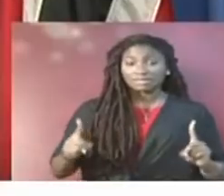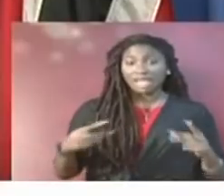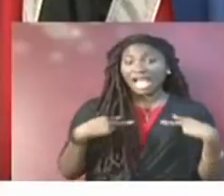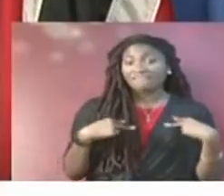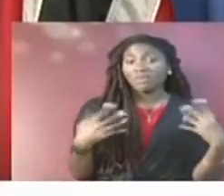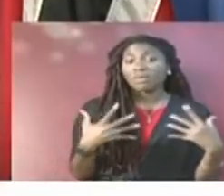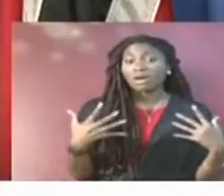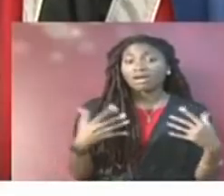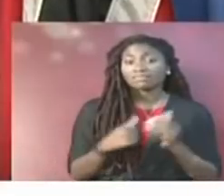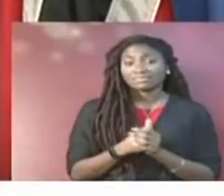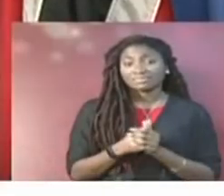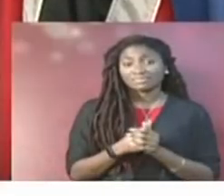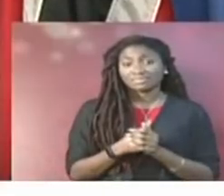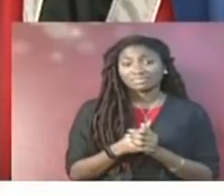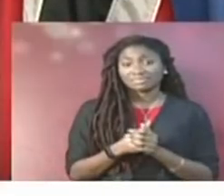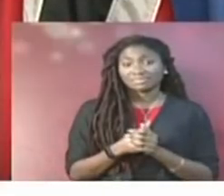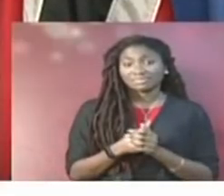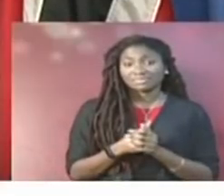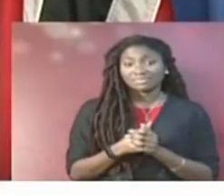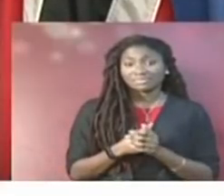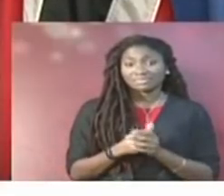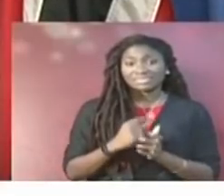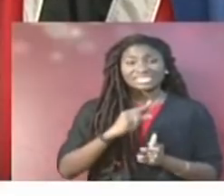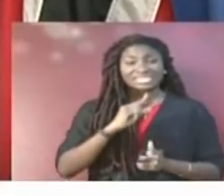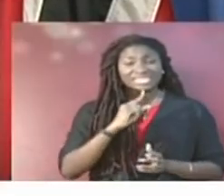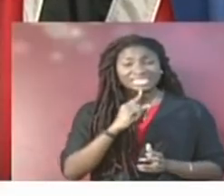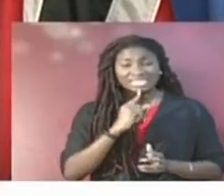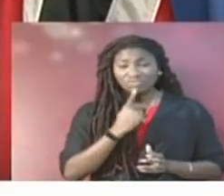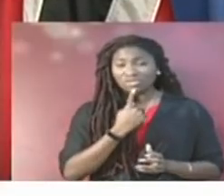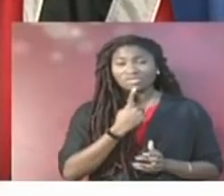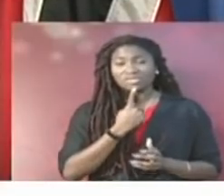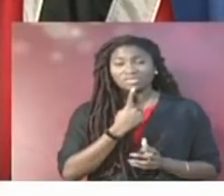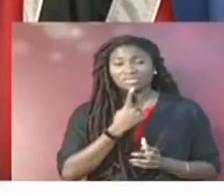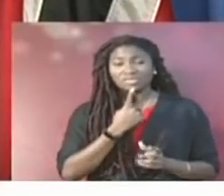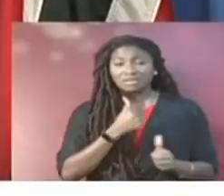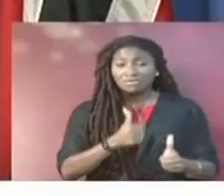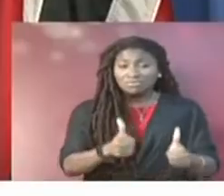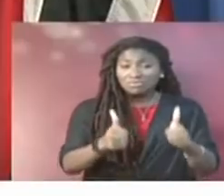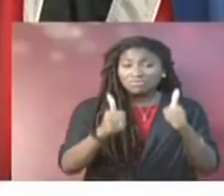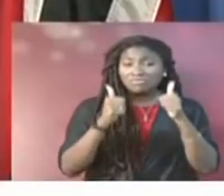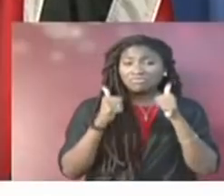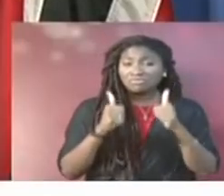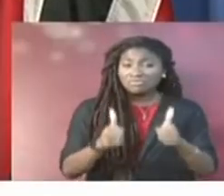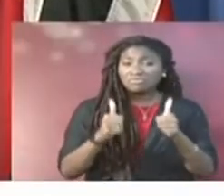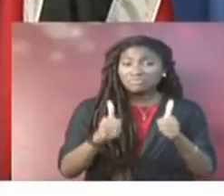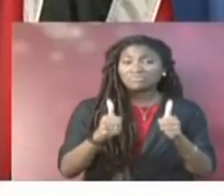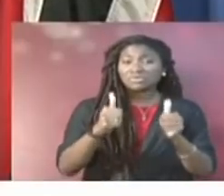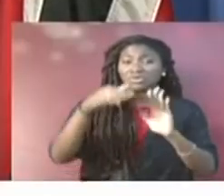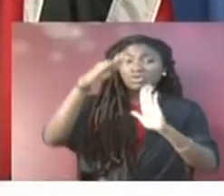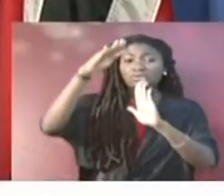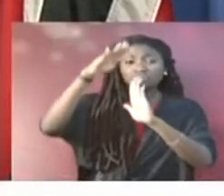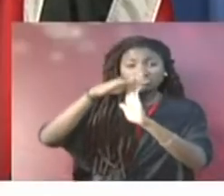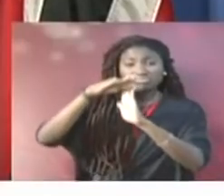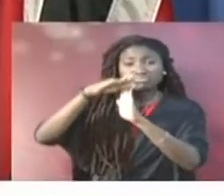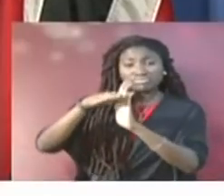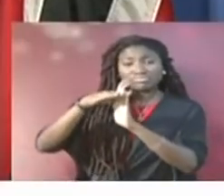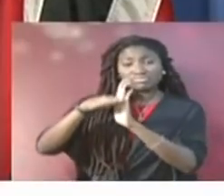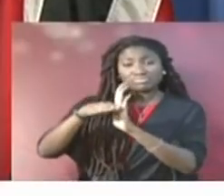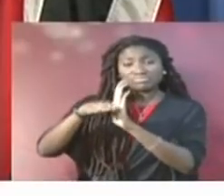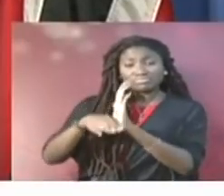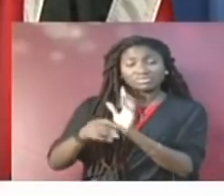in February was a serious positive response to the virus in February.